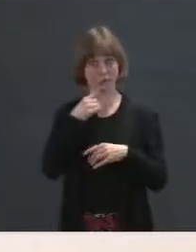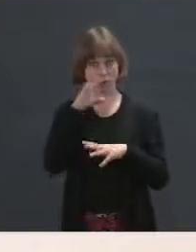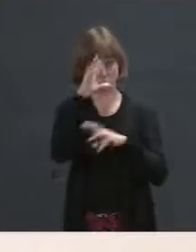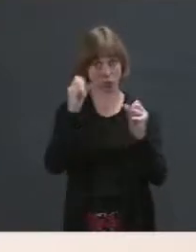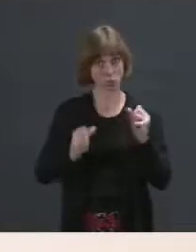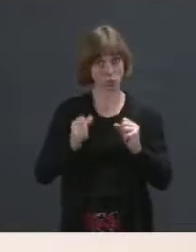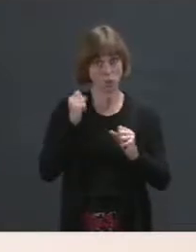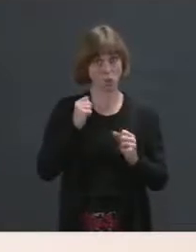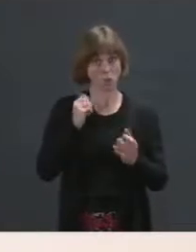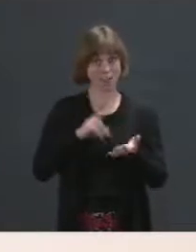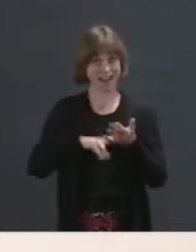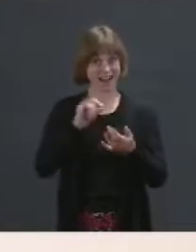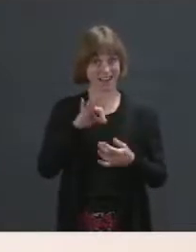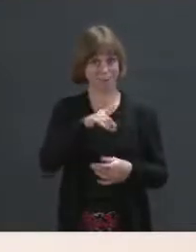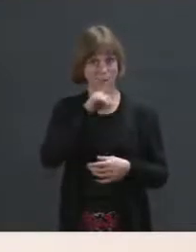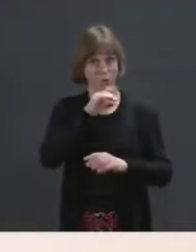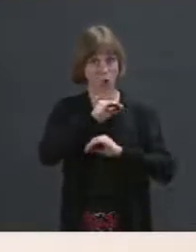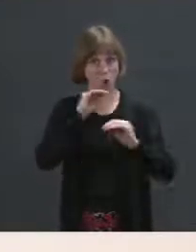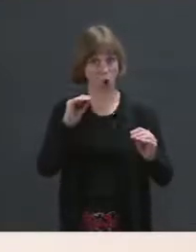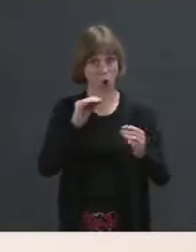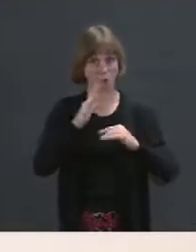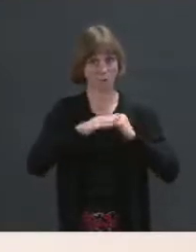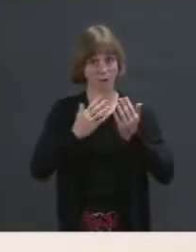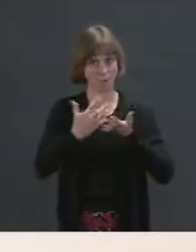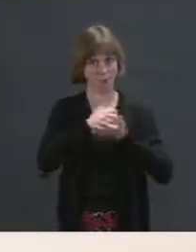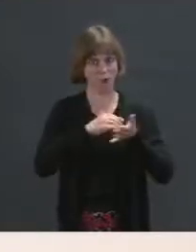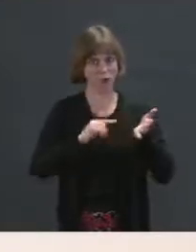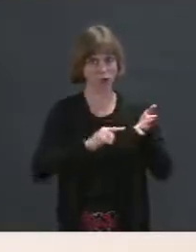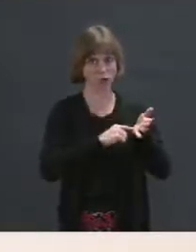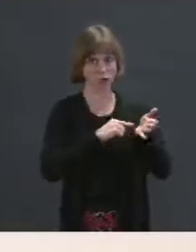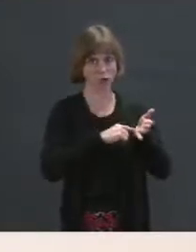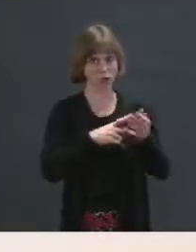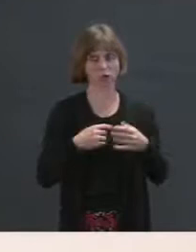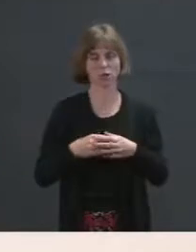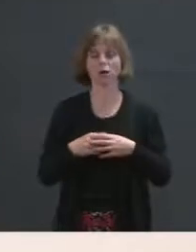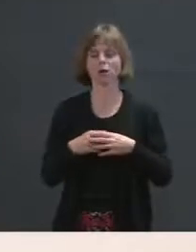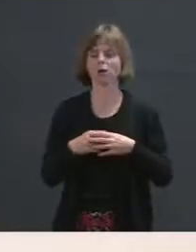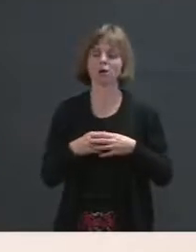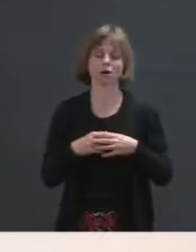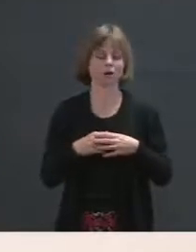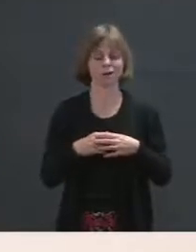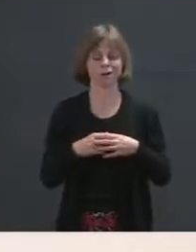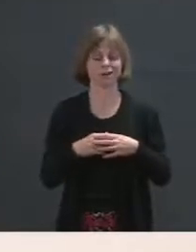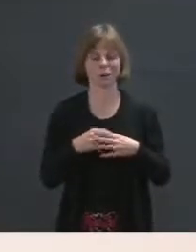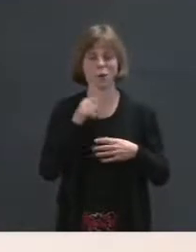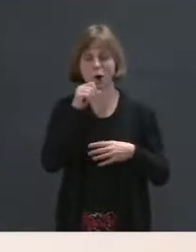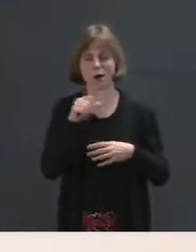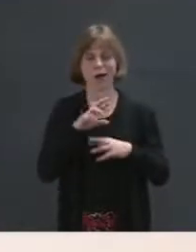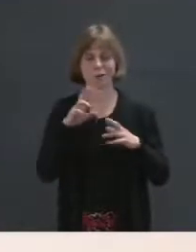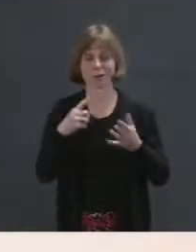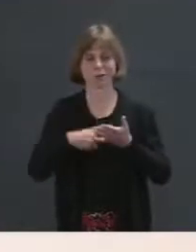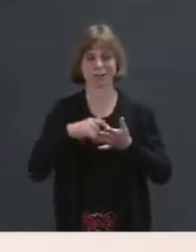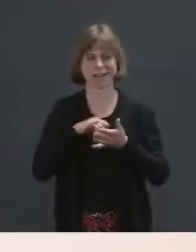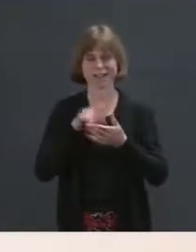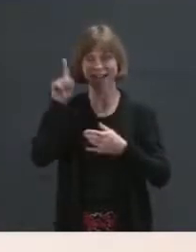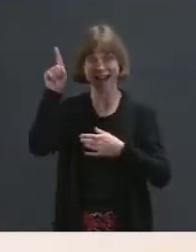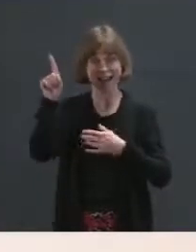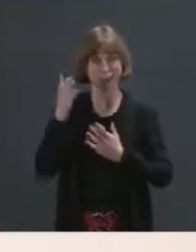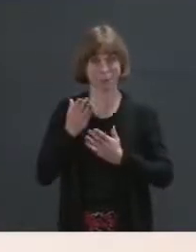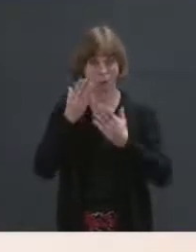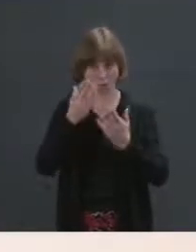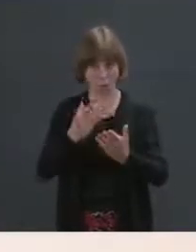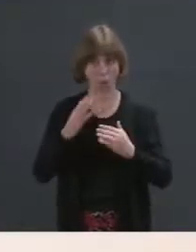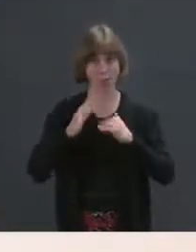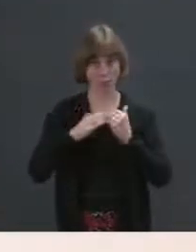wage provision. I think we are not even at the stage. The president proposed an increase in the minimum wage in his package. That's what he wants to be in the